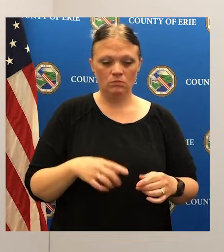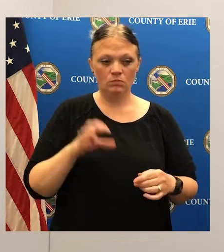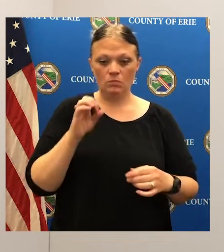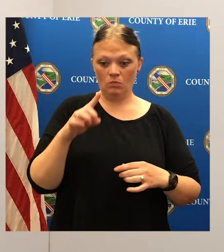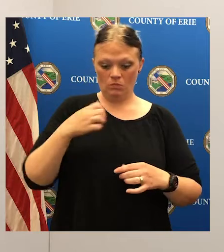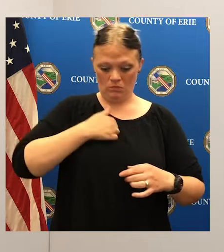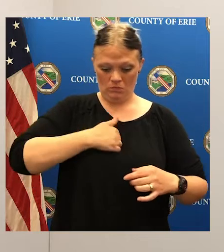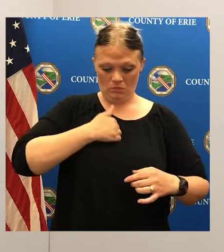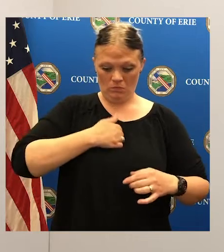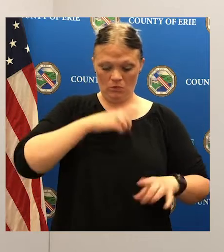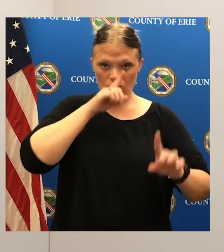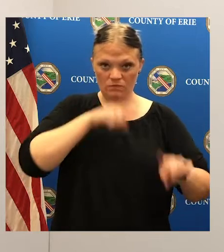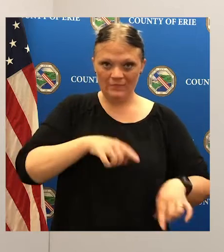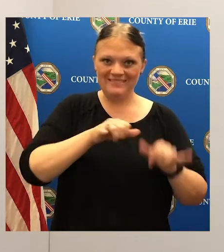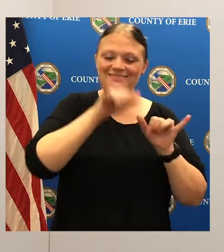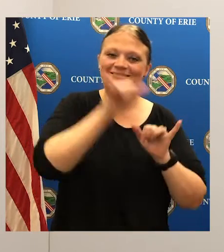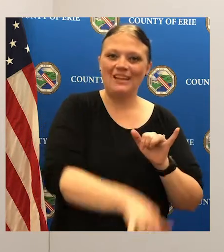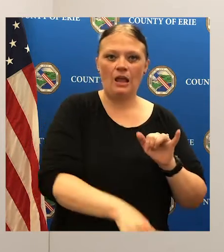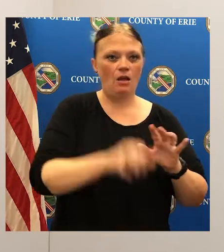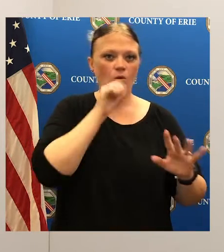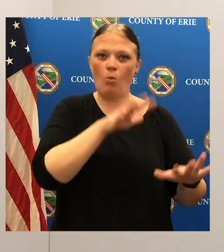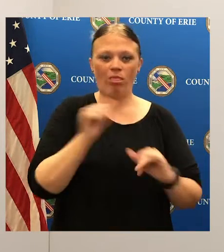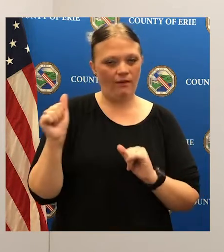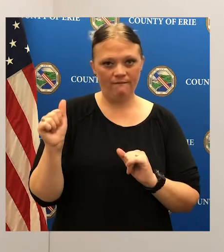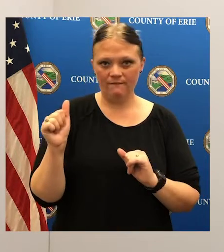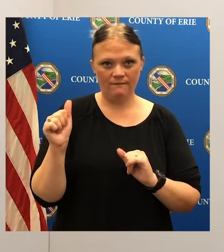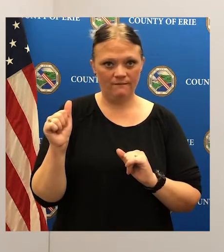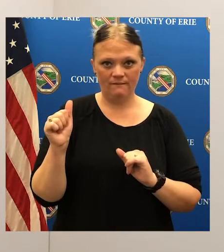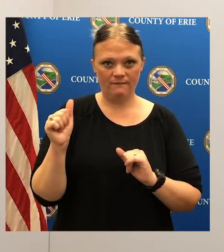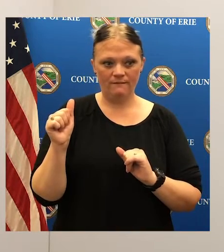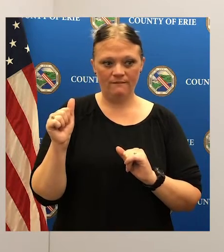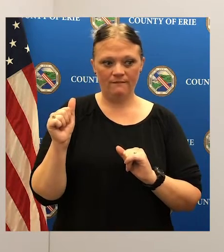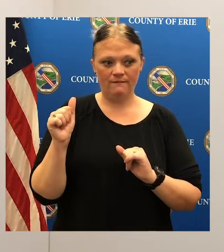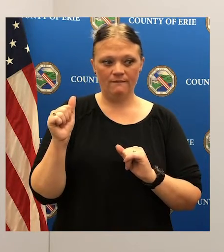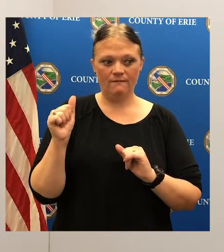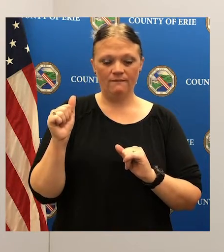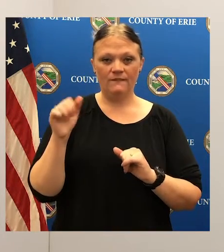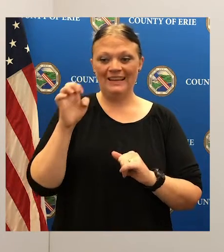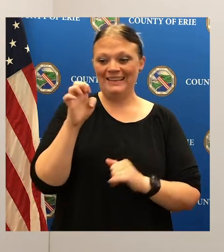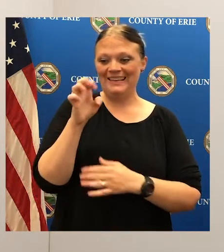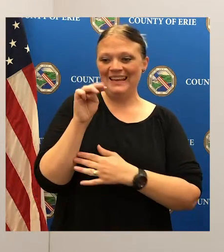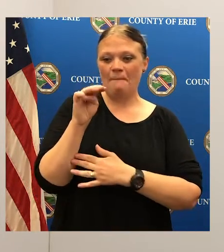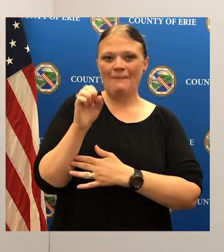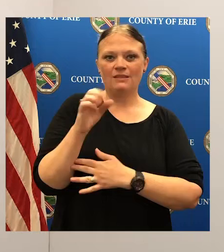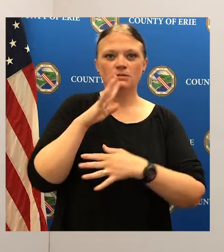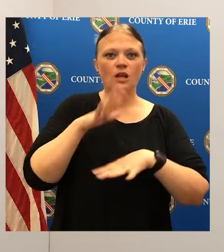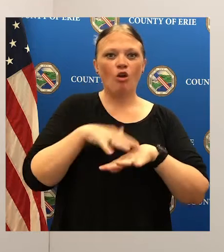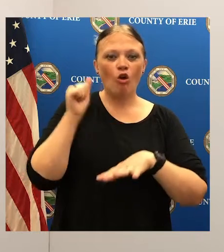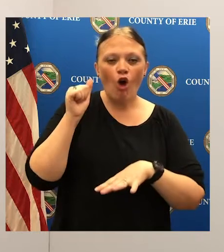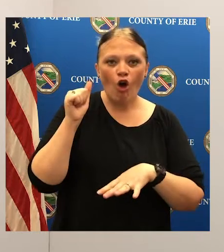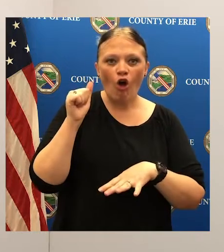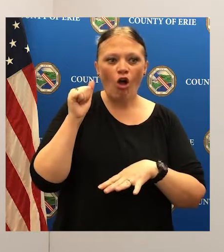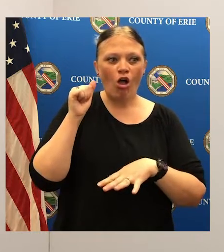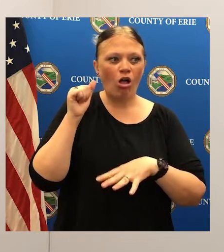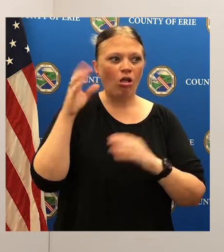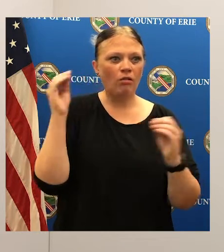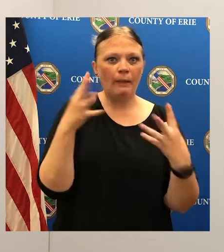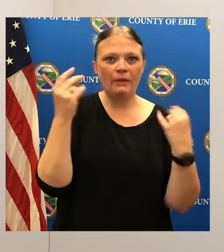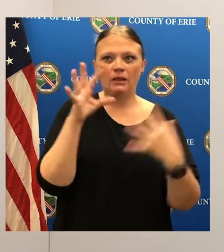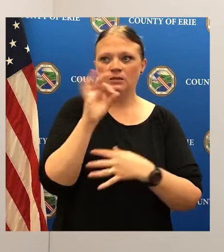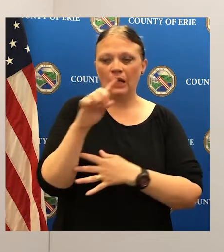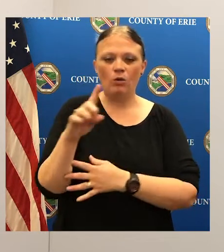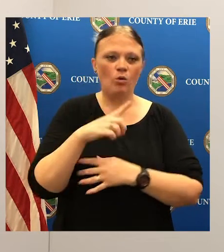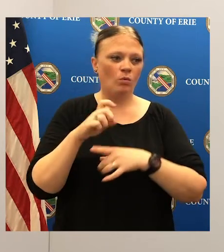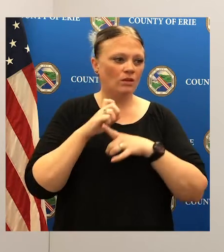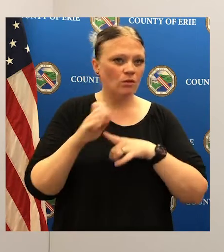At that point there, if someone responds, please stay with them, don't leave them. Get EMS behind you because you don't know what they've taken, so